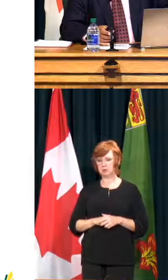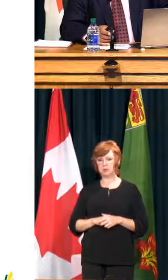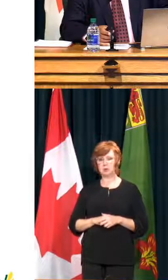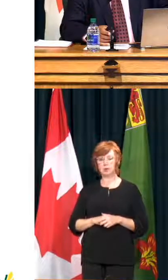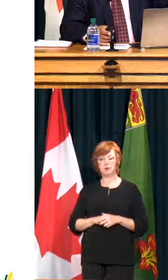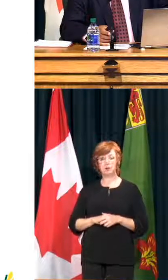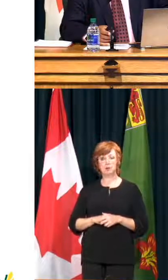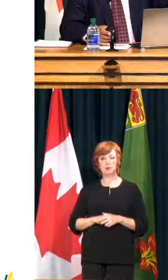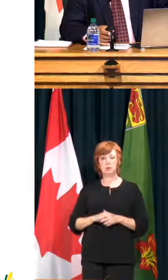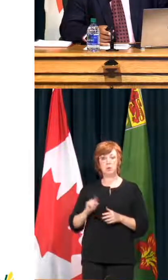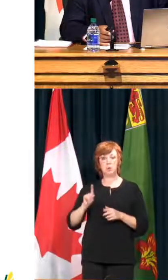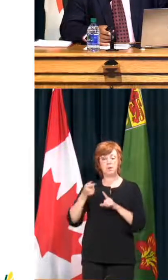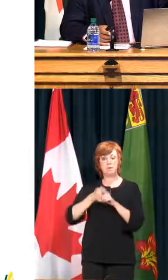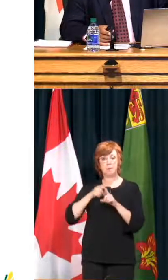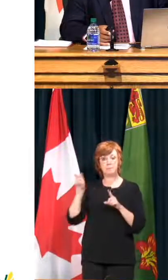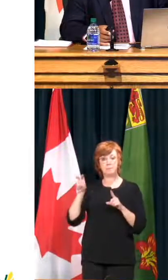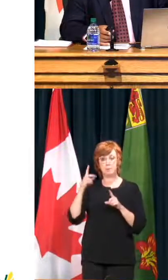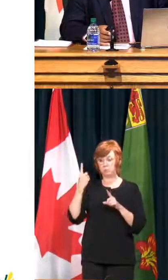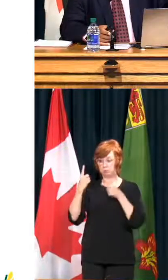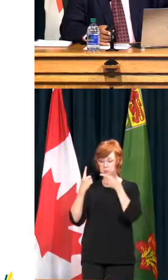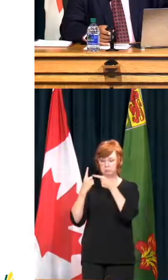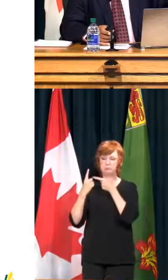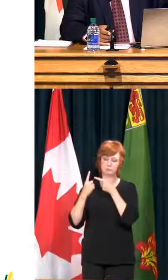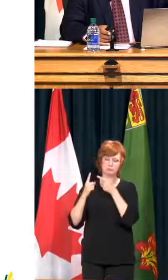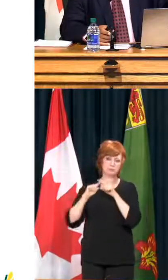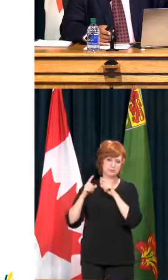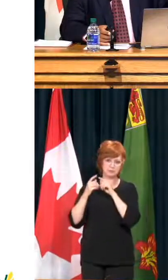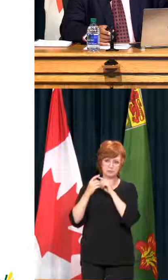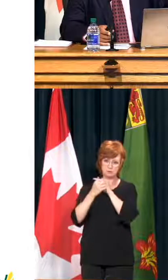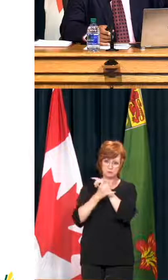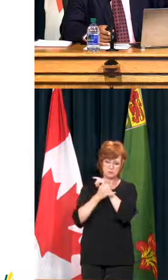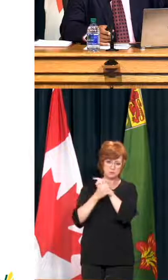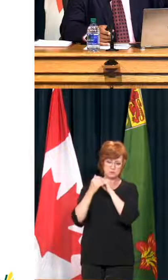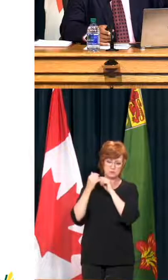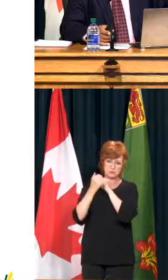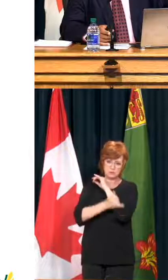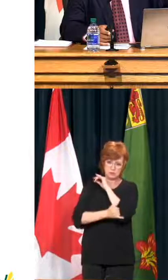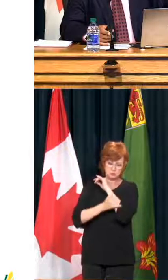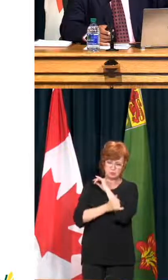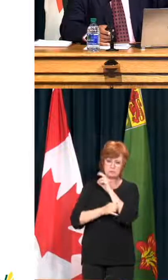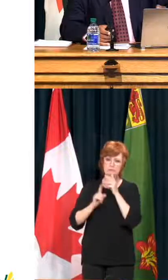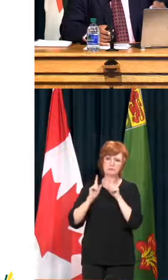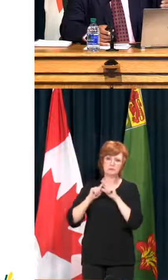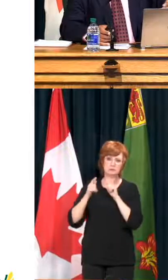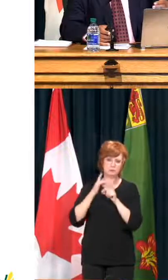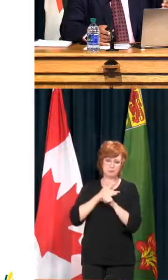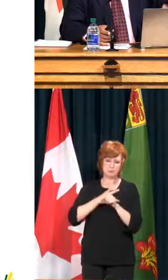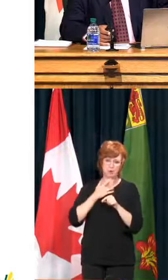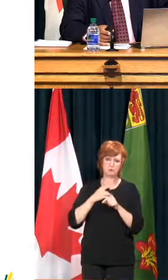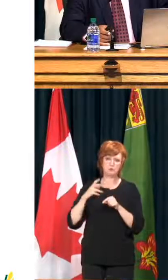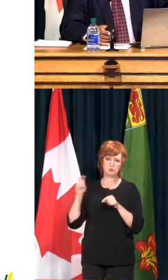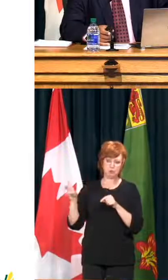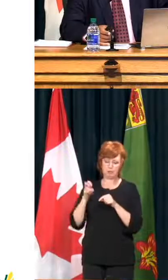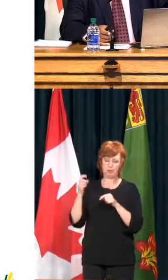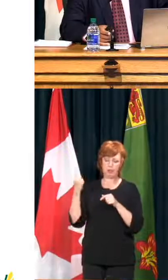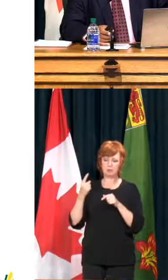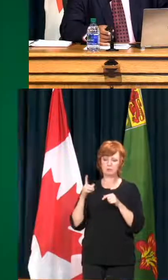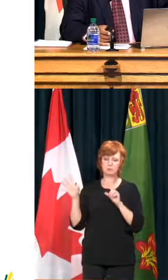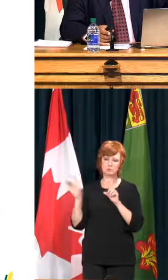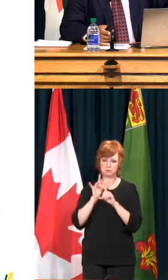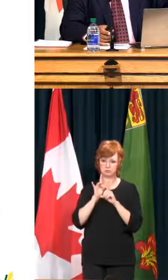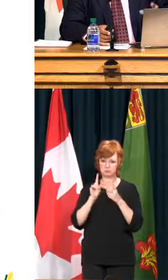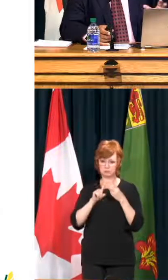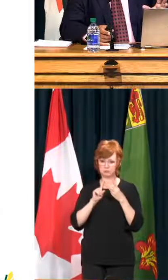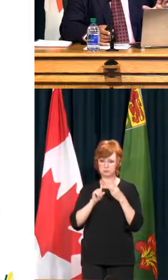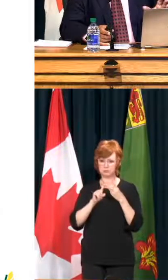province or internationally. And then 114 were contacts to exposed in settings other than the household. 45